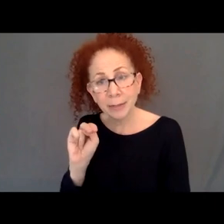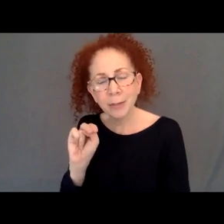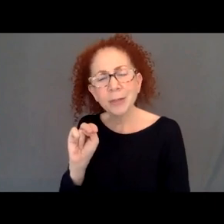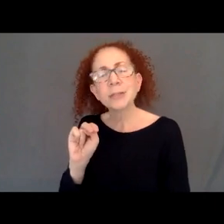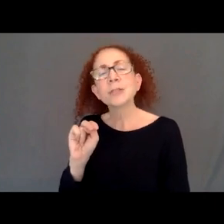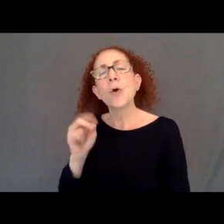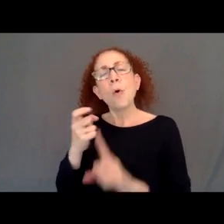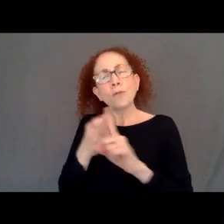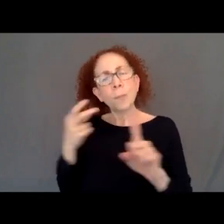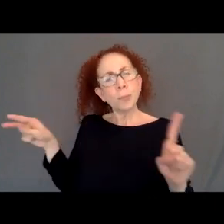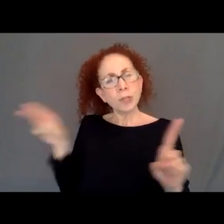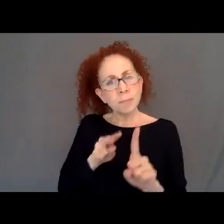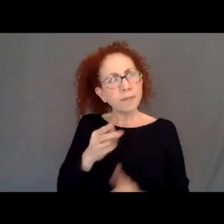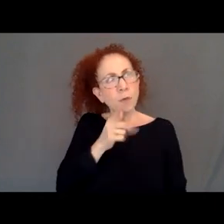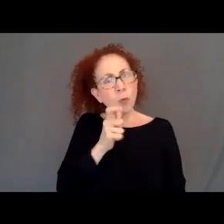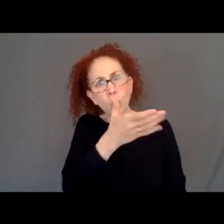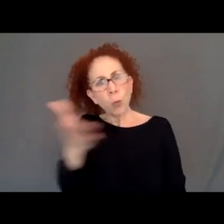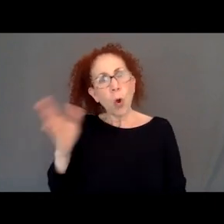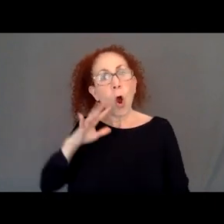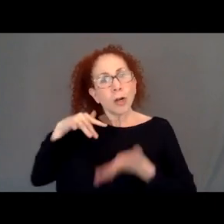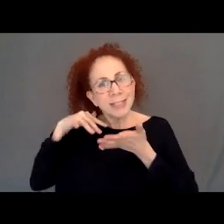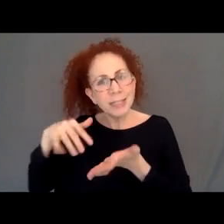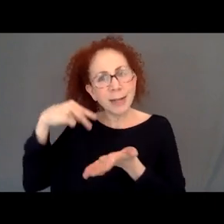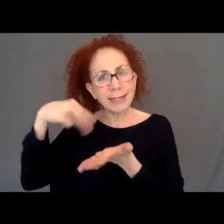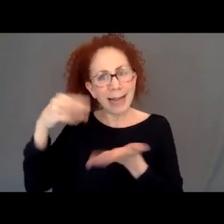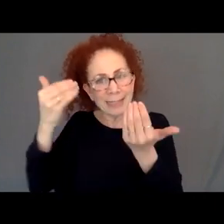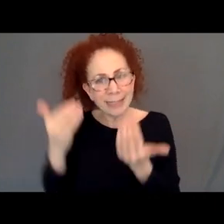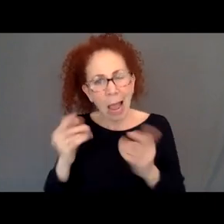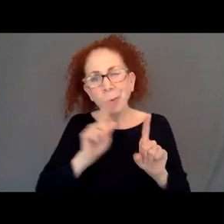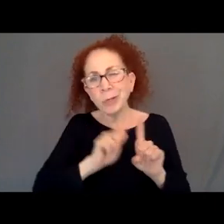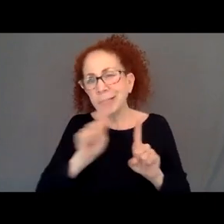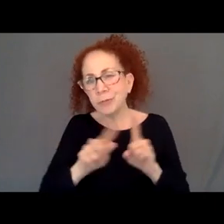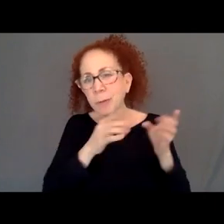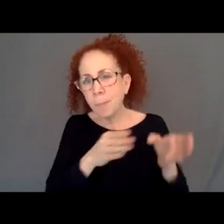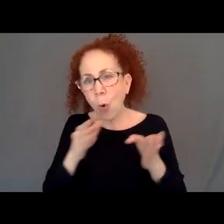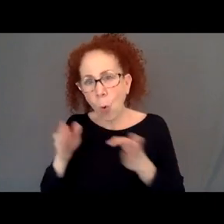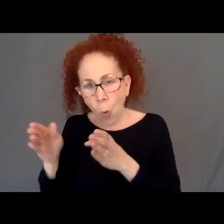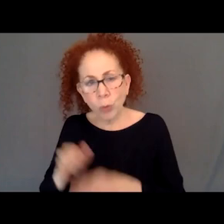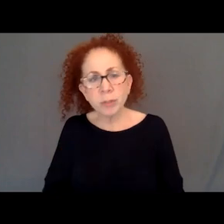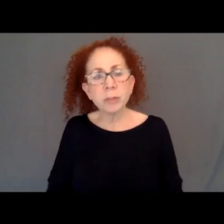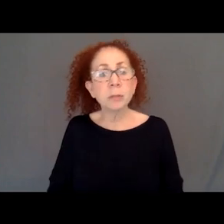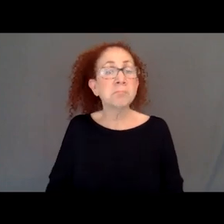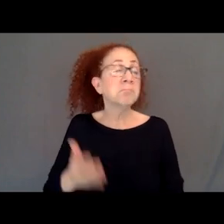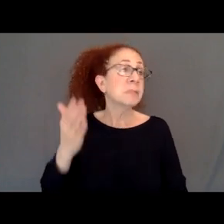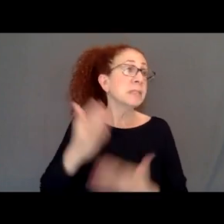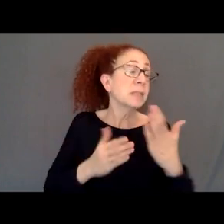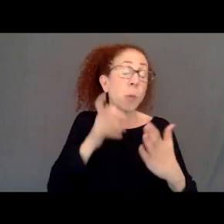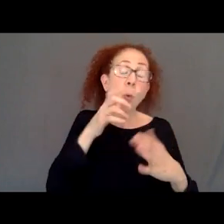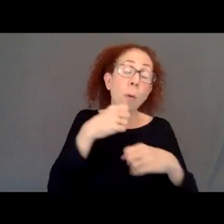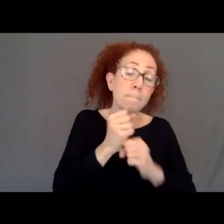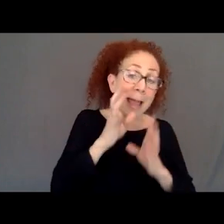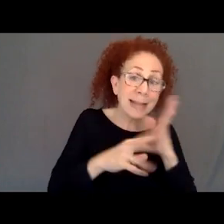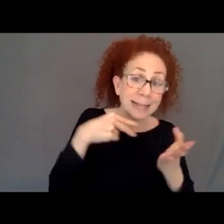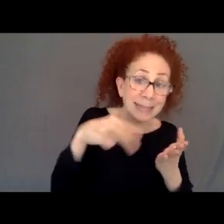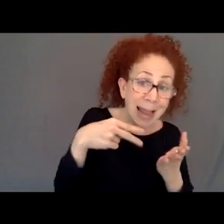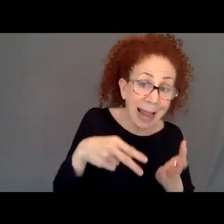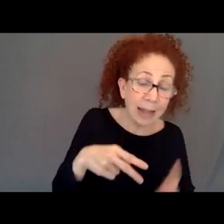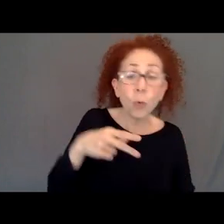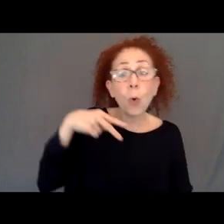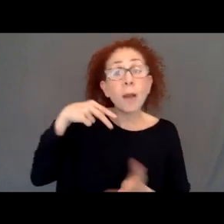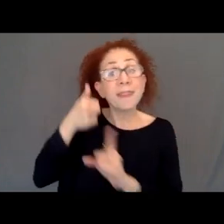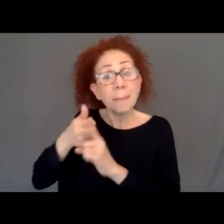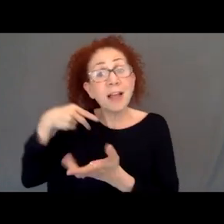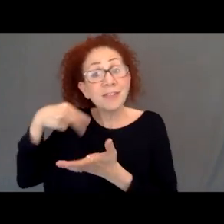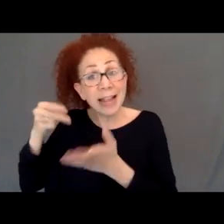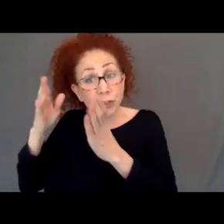so from the perspective of people who are studying dance in different modes, from people who are making dance and who are dancing themselves,